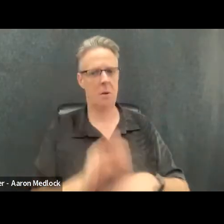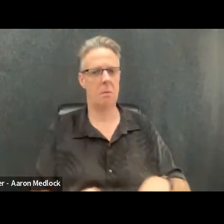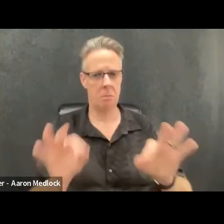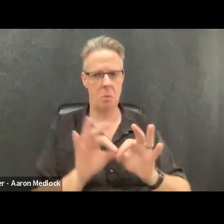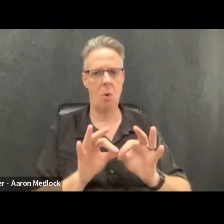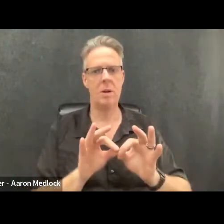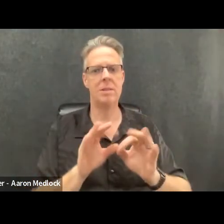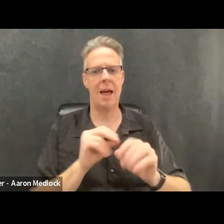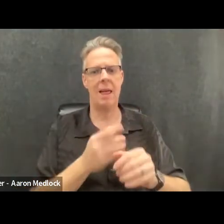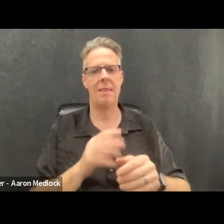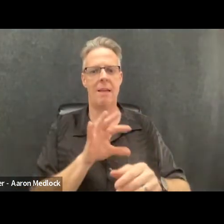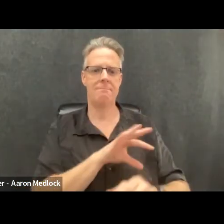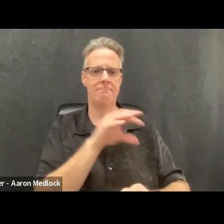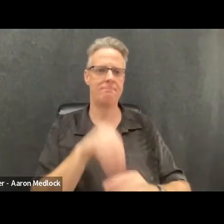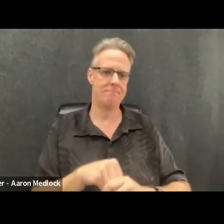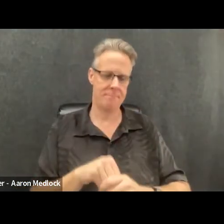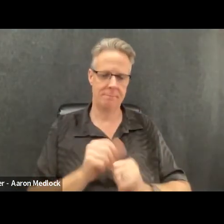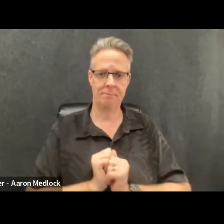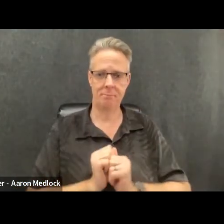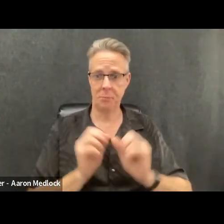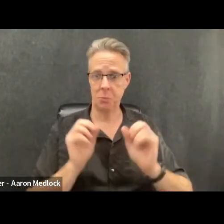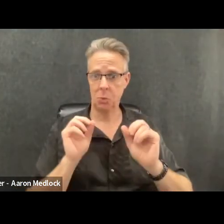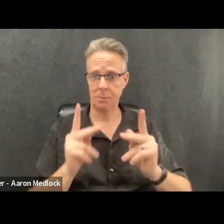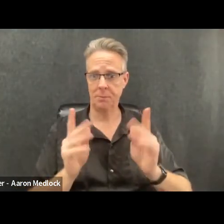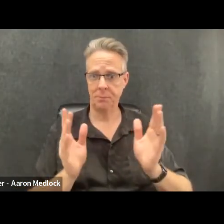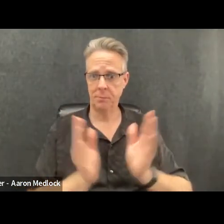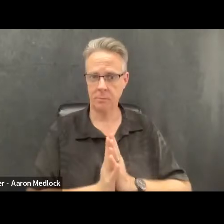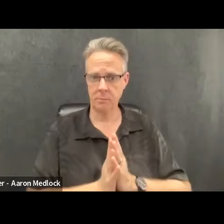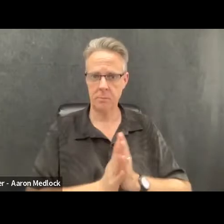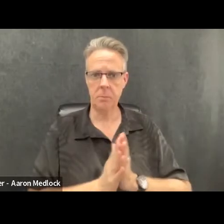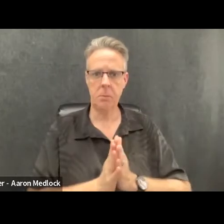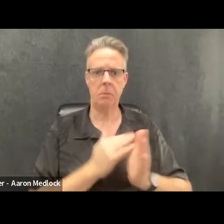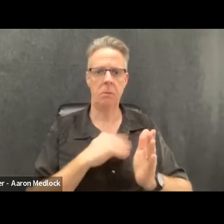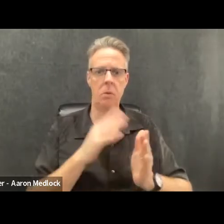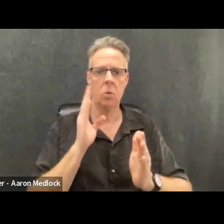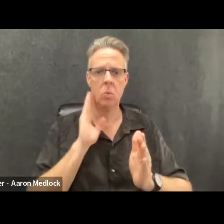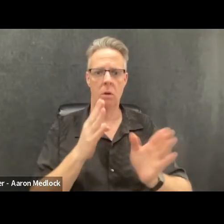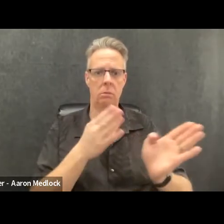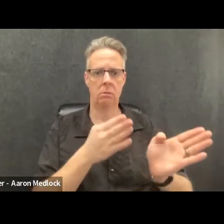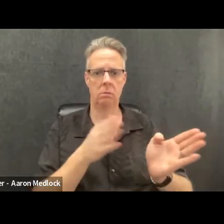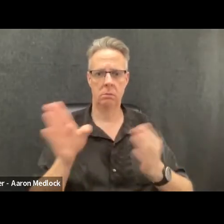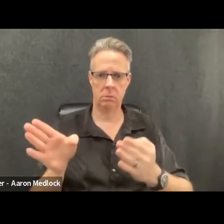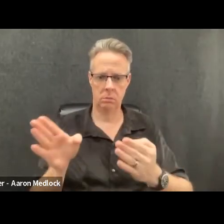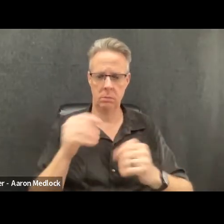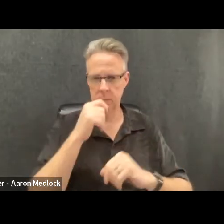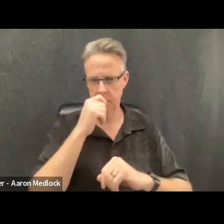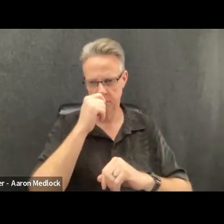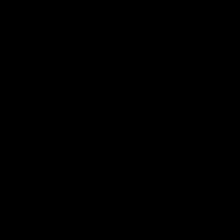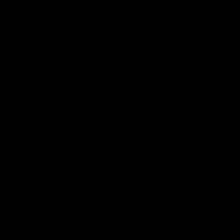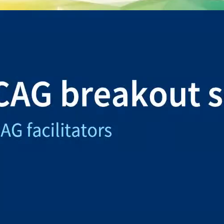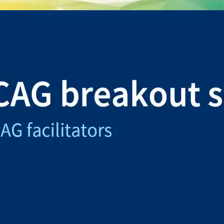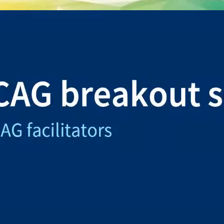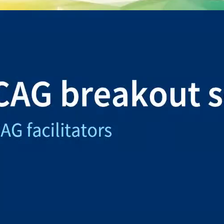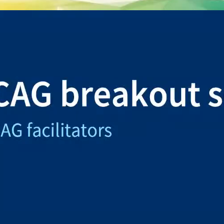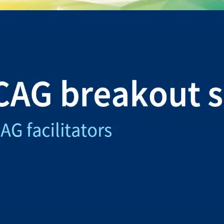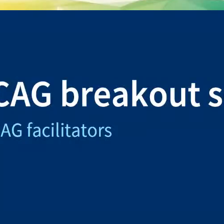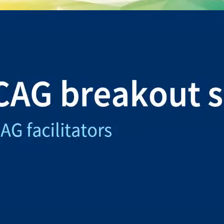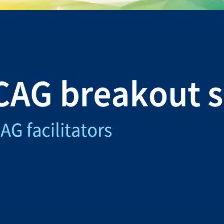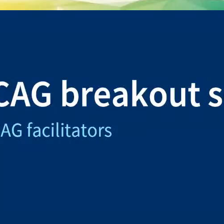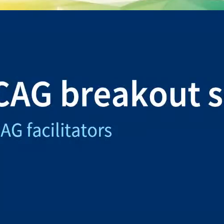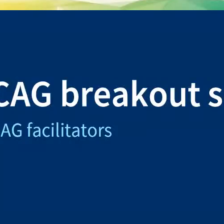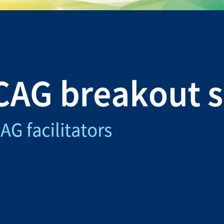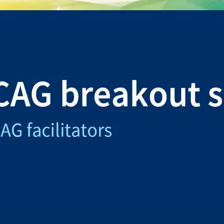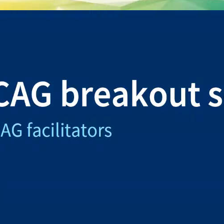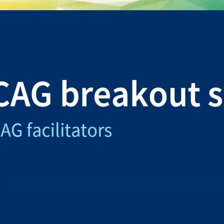play. So with that, I am going to pivot us over to the